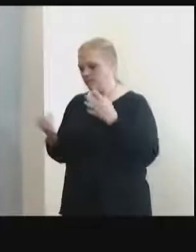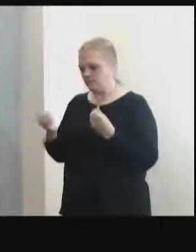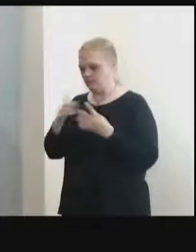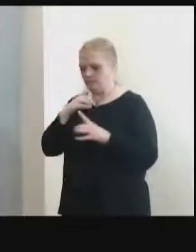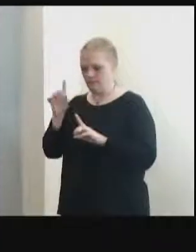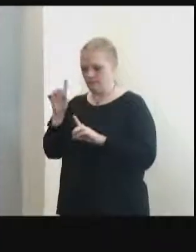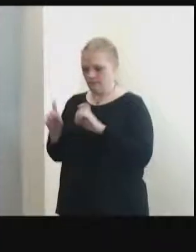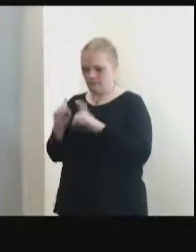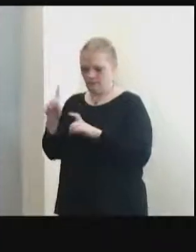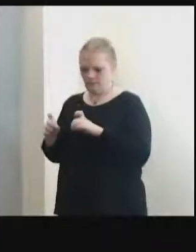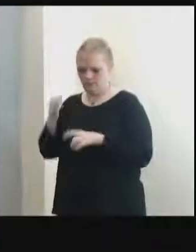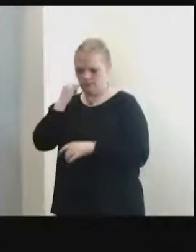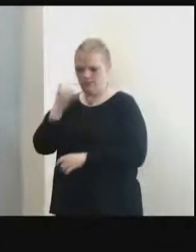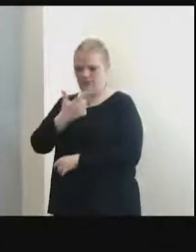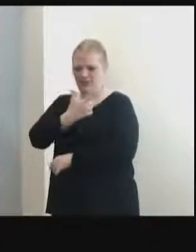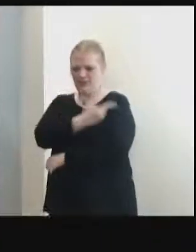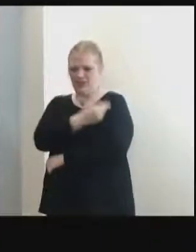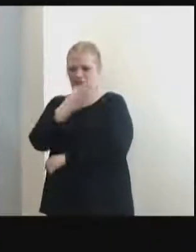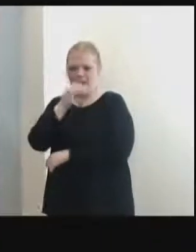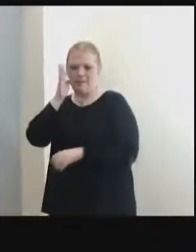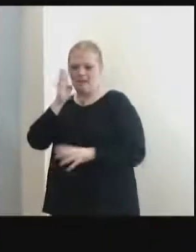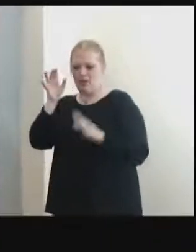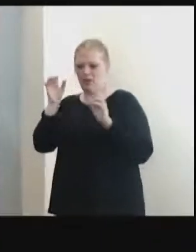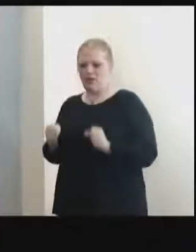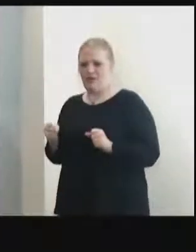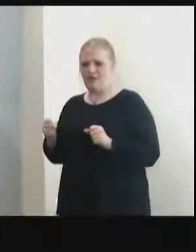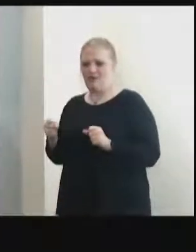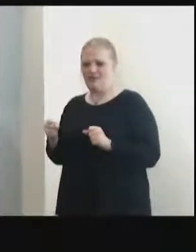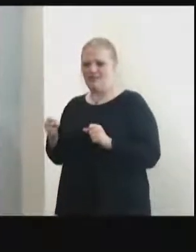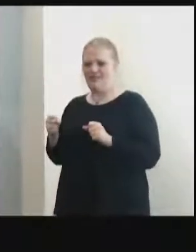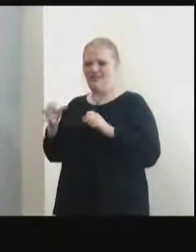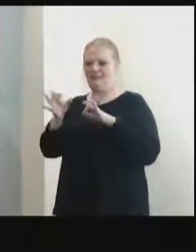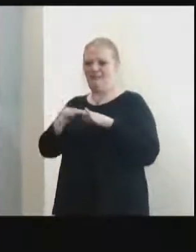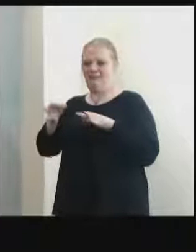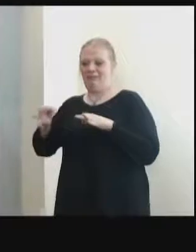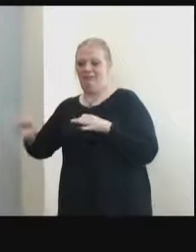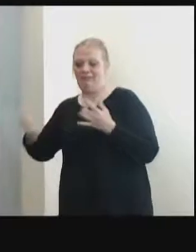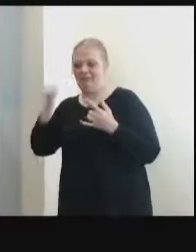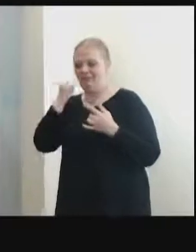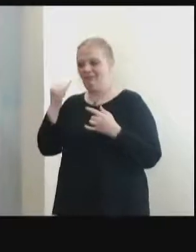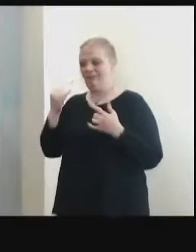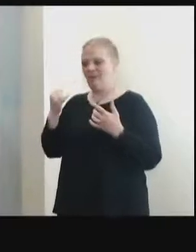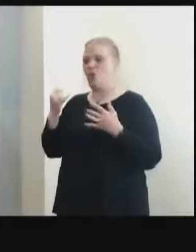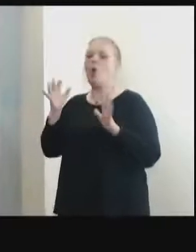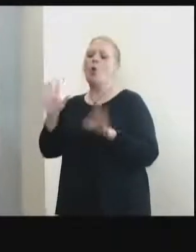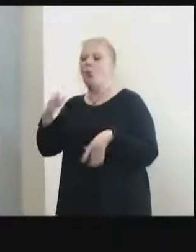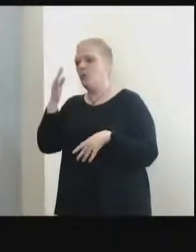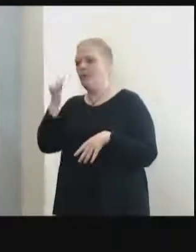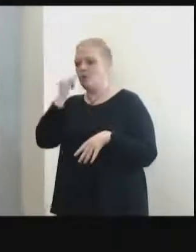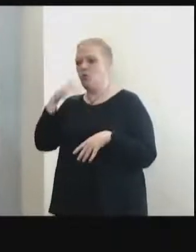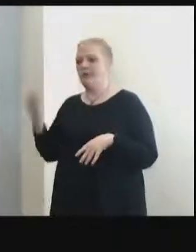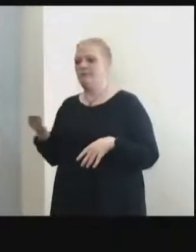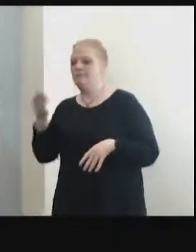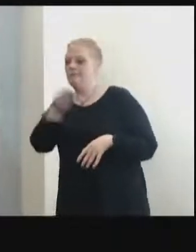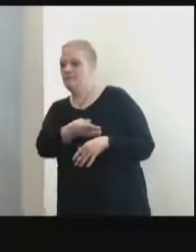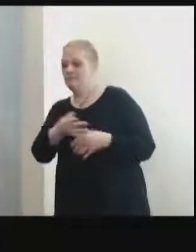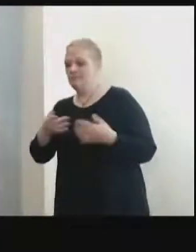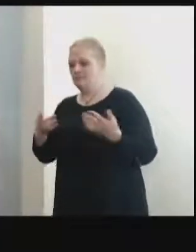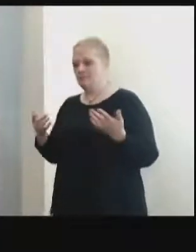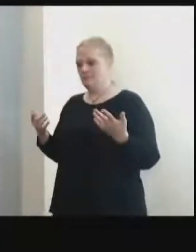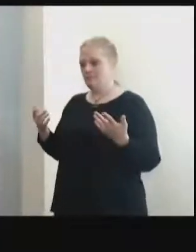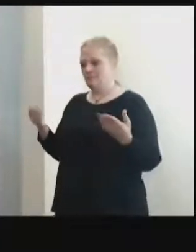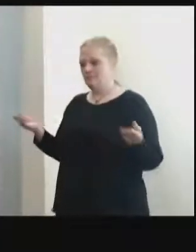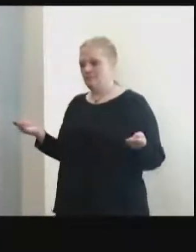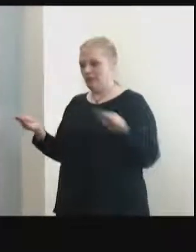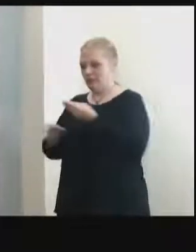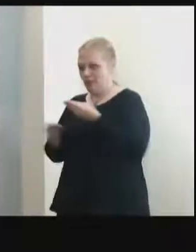the shot in a beer can be retroactive. You know, if someone else wants a frothy beverage that has already been vaccinated, can that be retroactive?